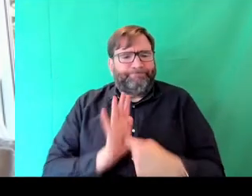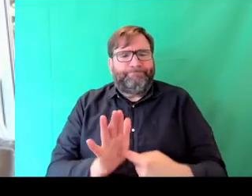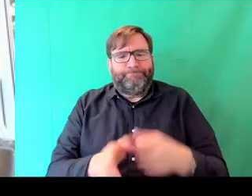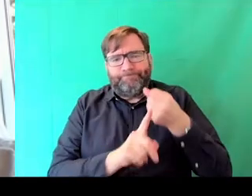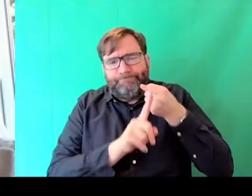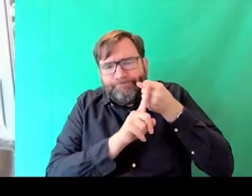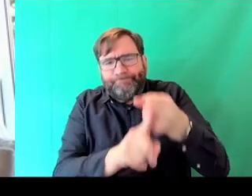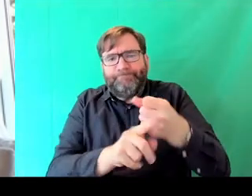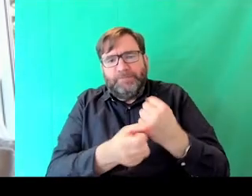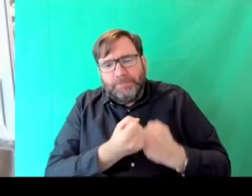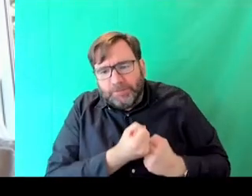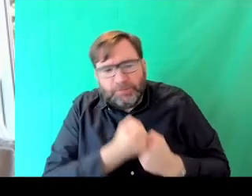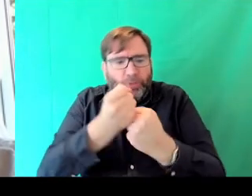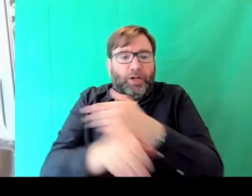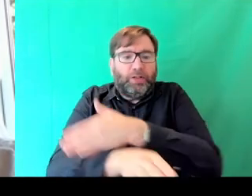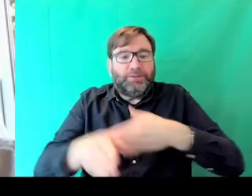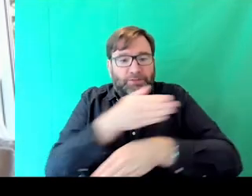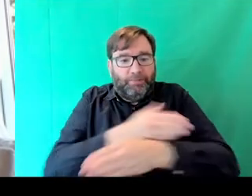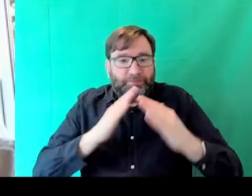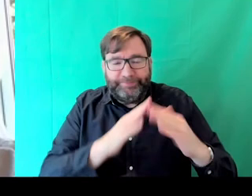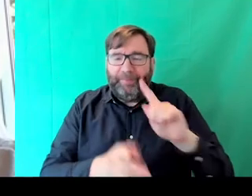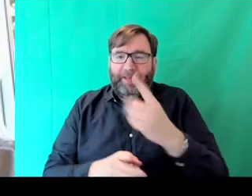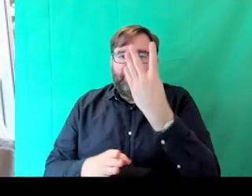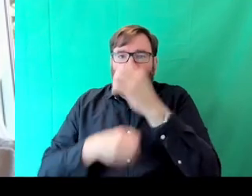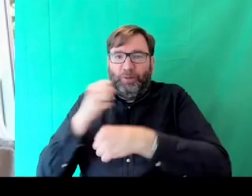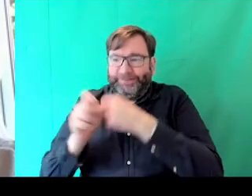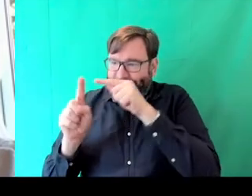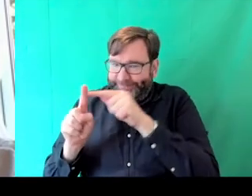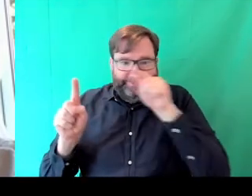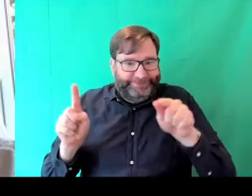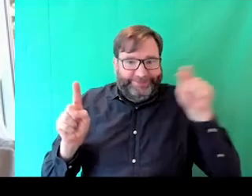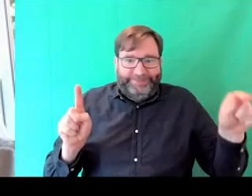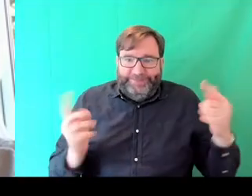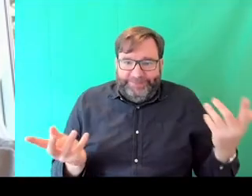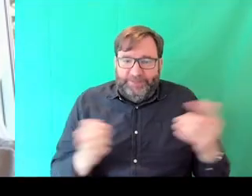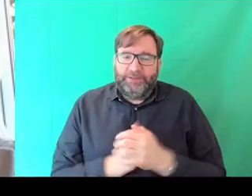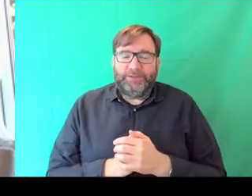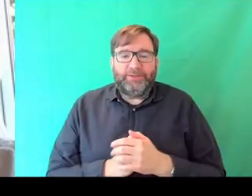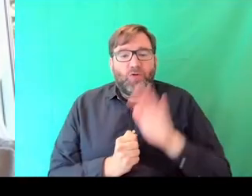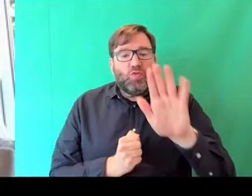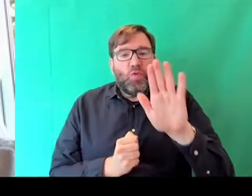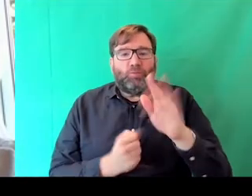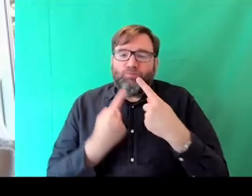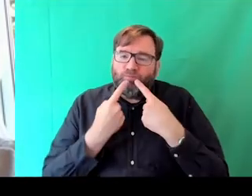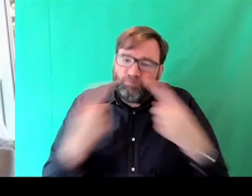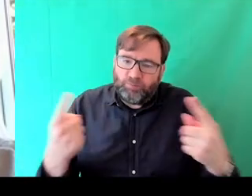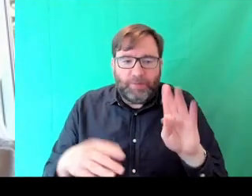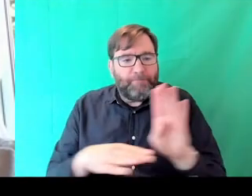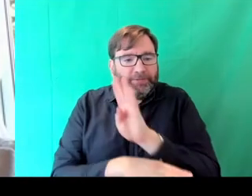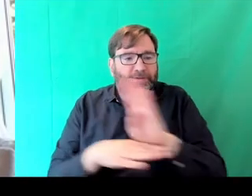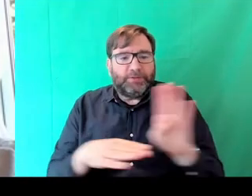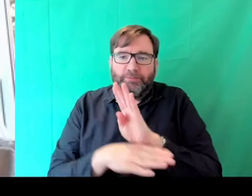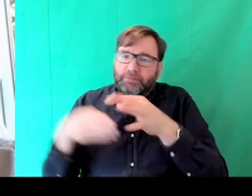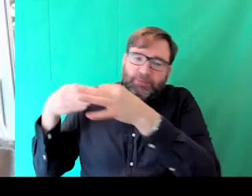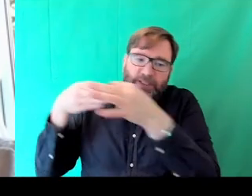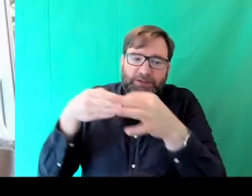see in terms of change, and how do you think businesses should approach making that happen? So yeah, thank you.